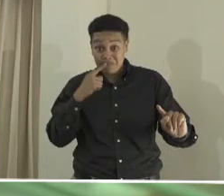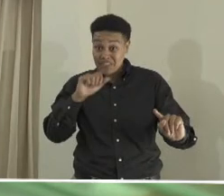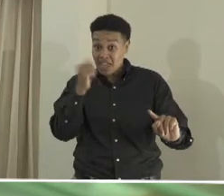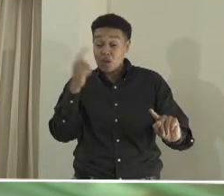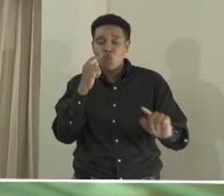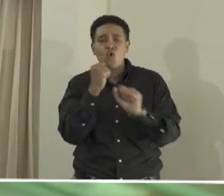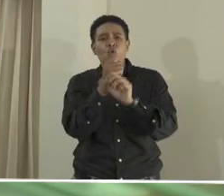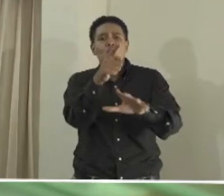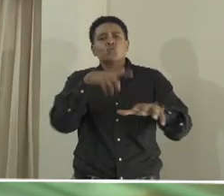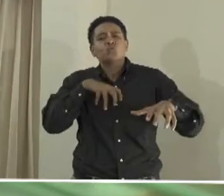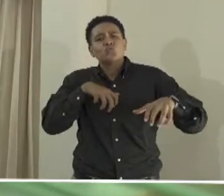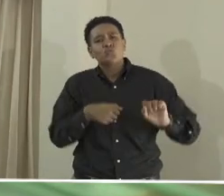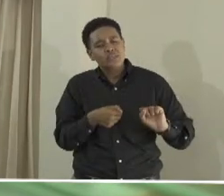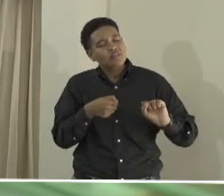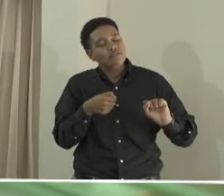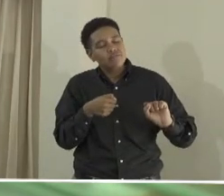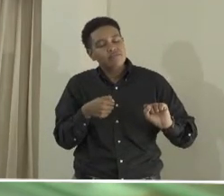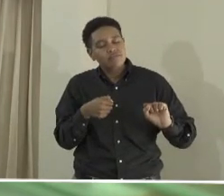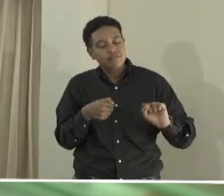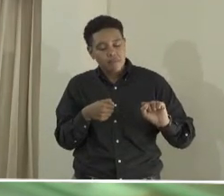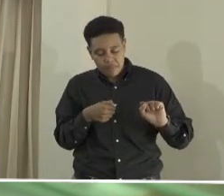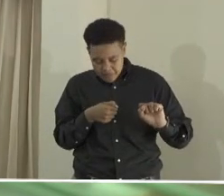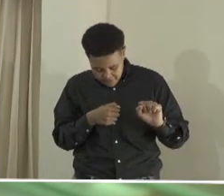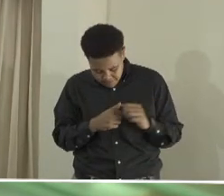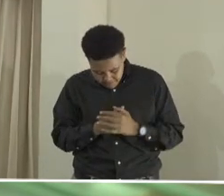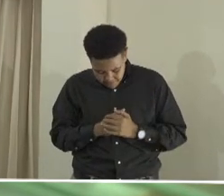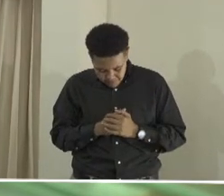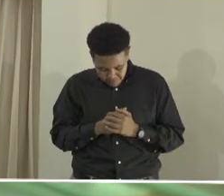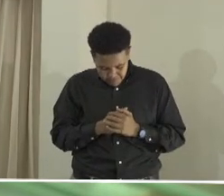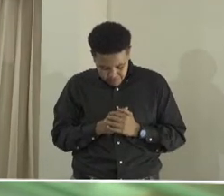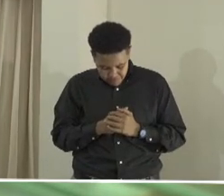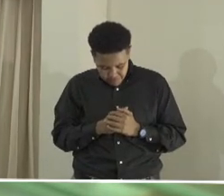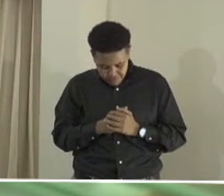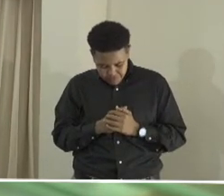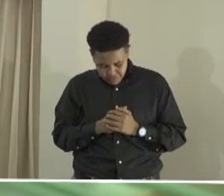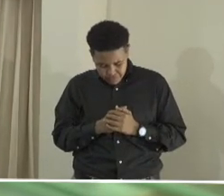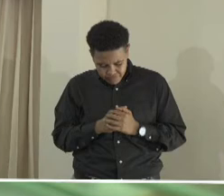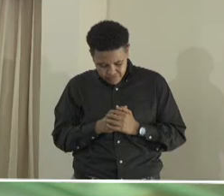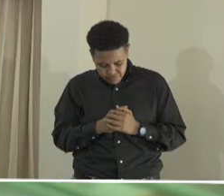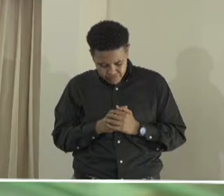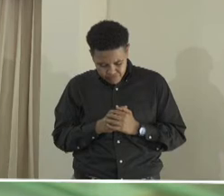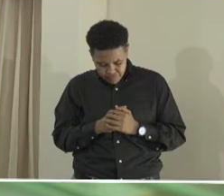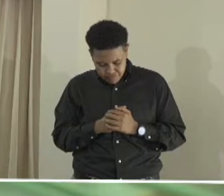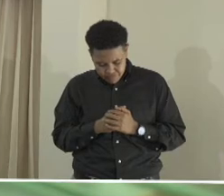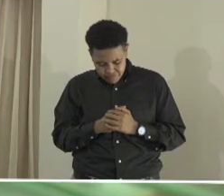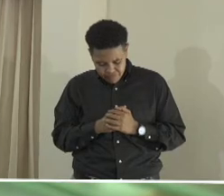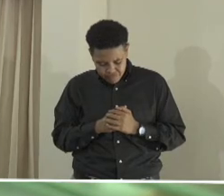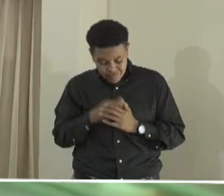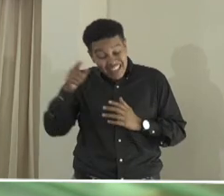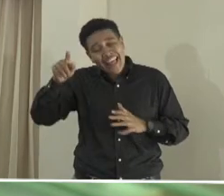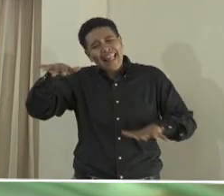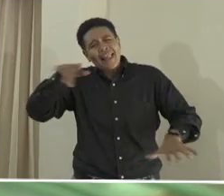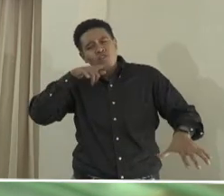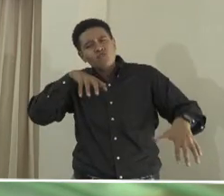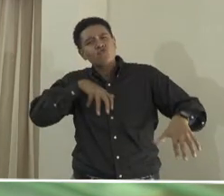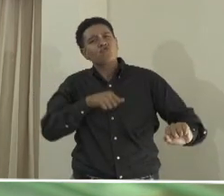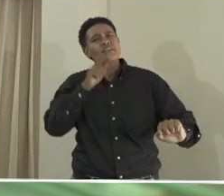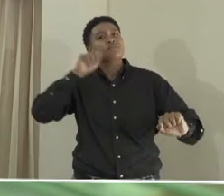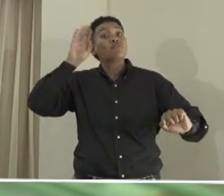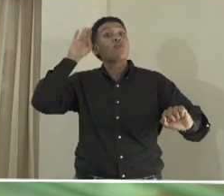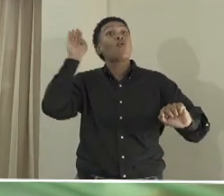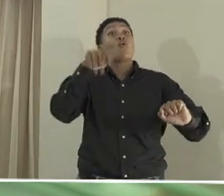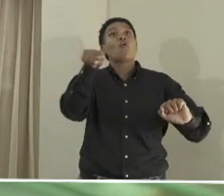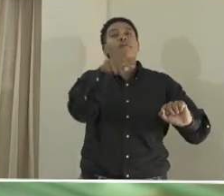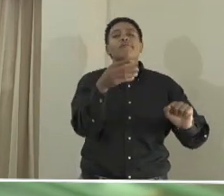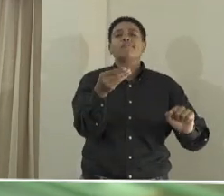caused grief, he has not so much grieved me as he has grieved all of you to some